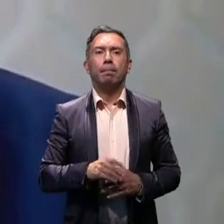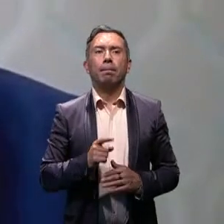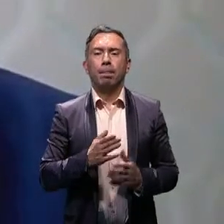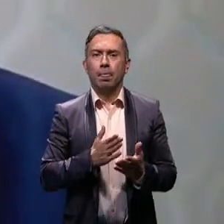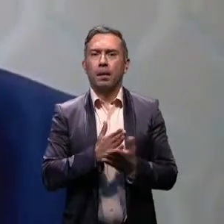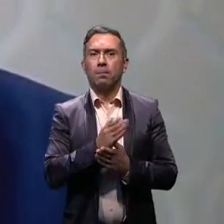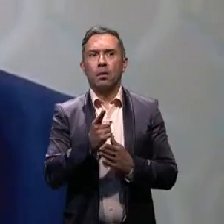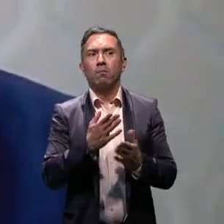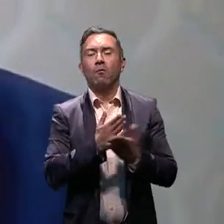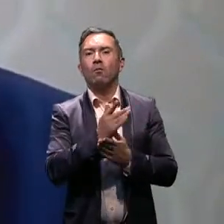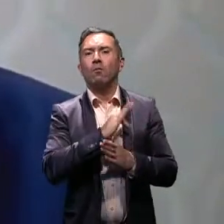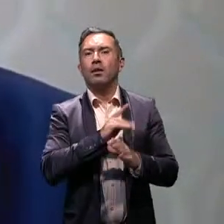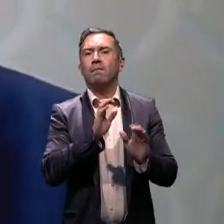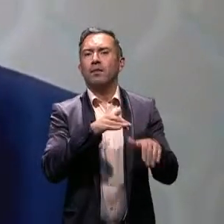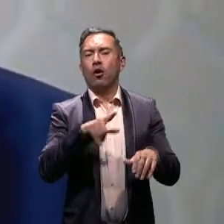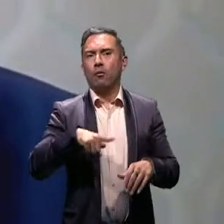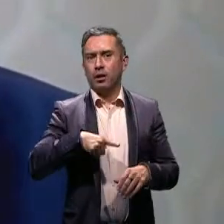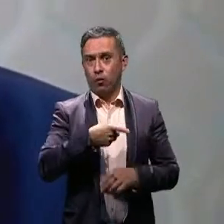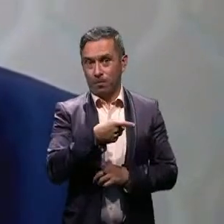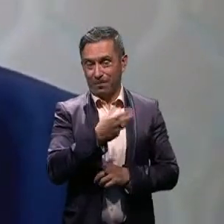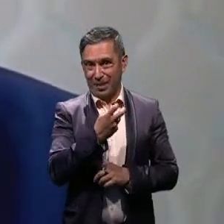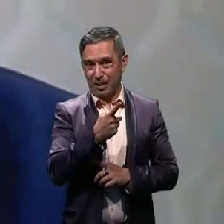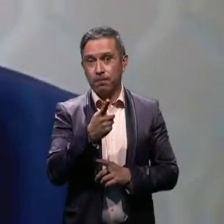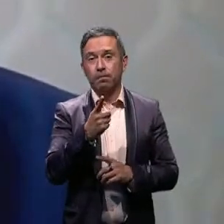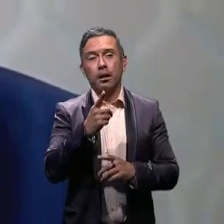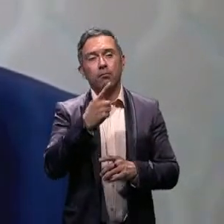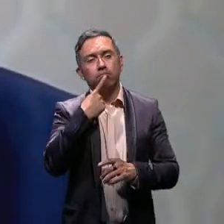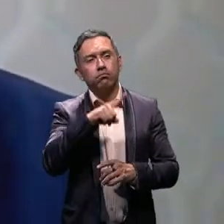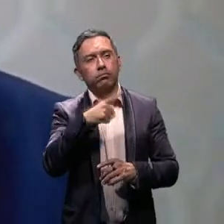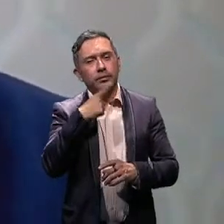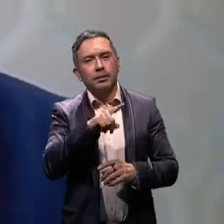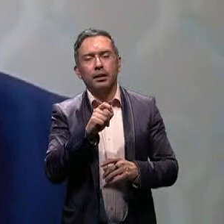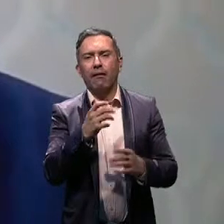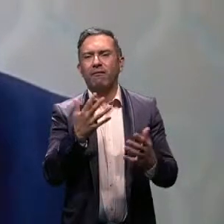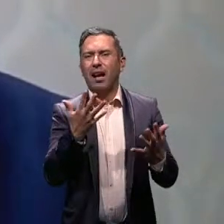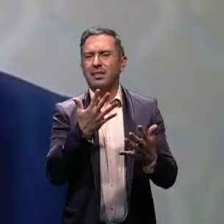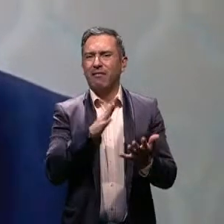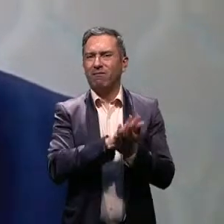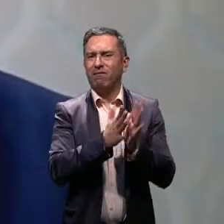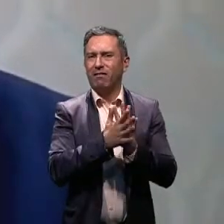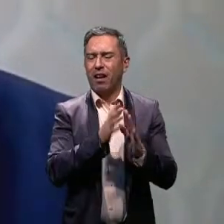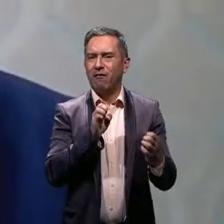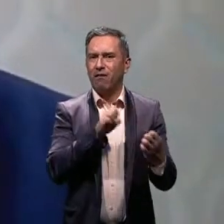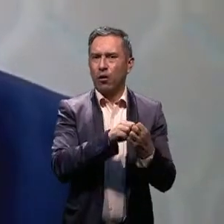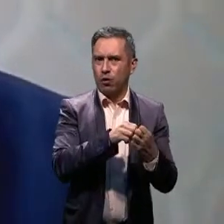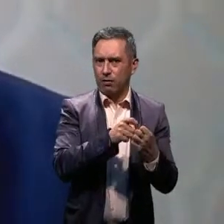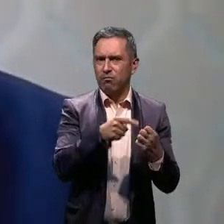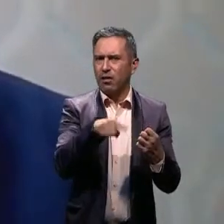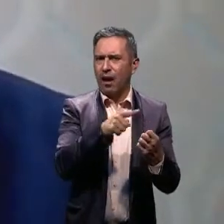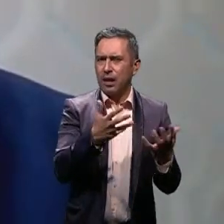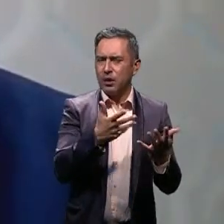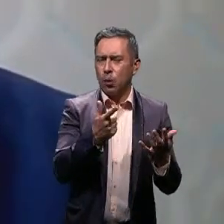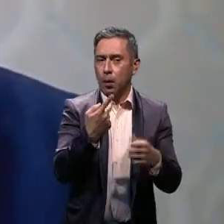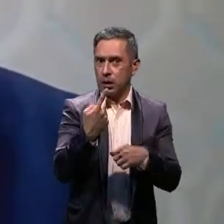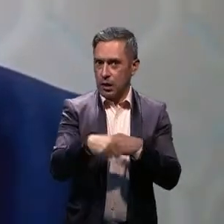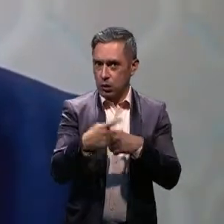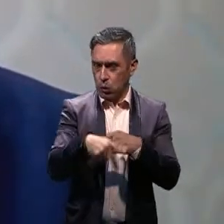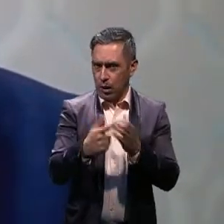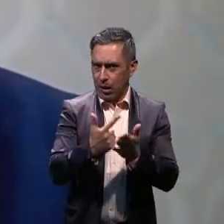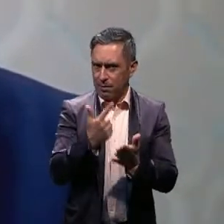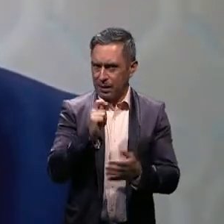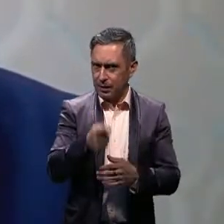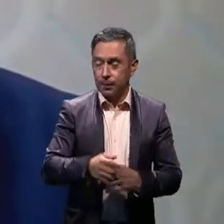eventually we will be able to have access to government. What these fraud claims cause, and that's so